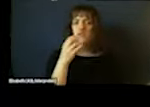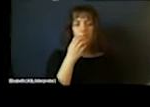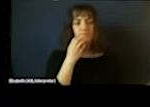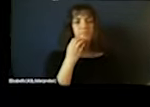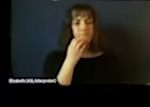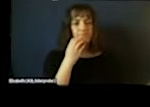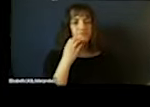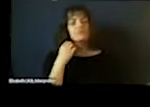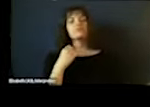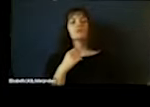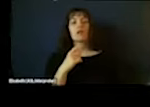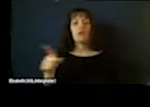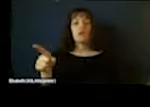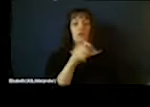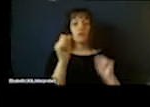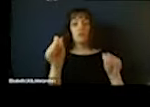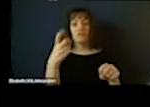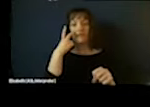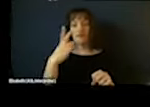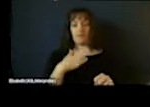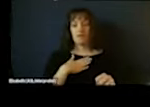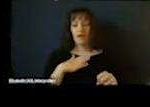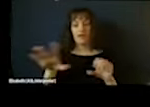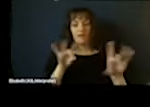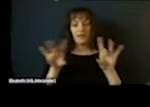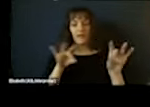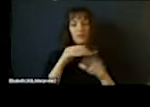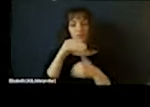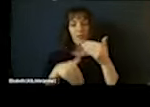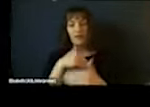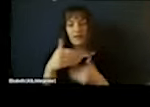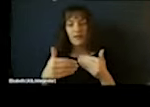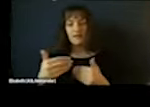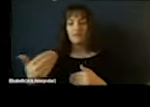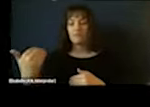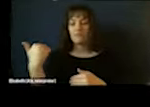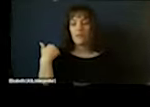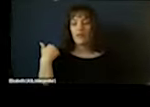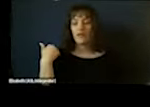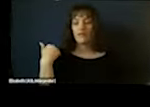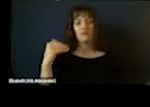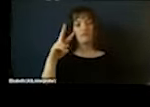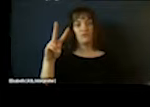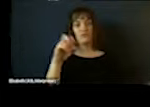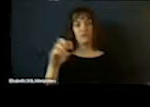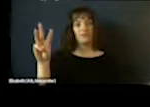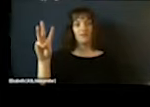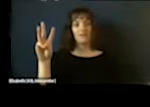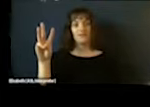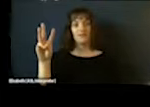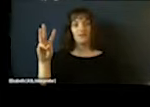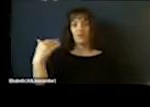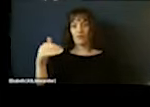see that my selection process is back 2006, maybe some of audience even not born yet at the